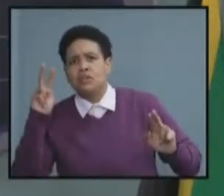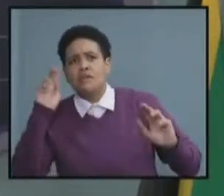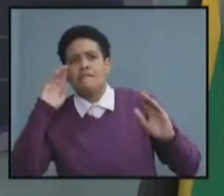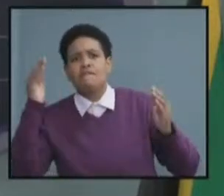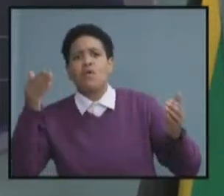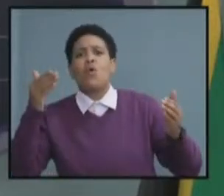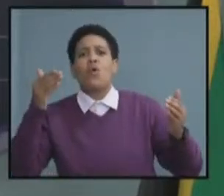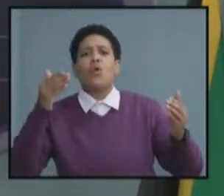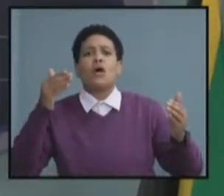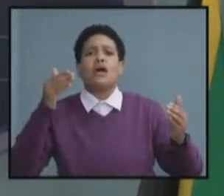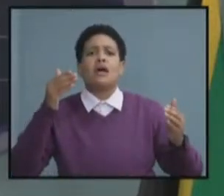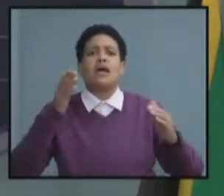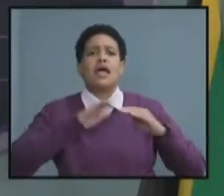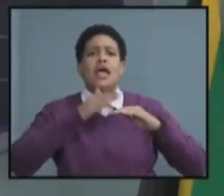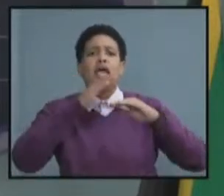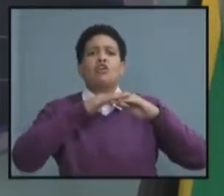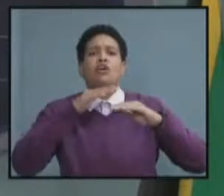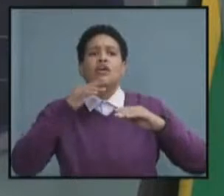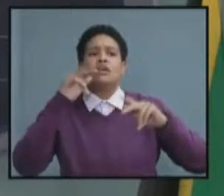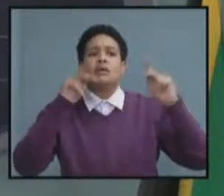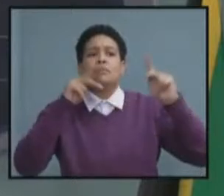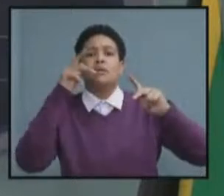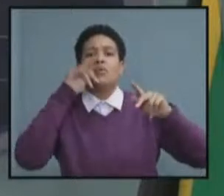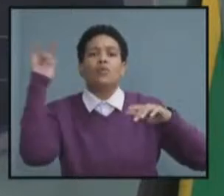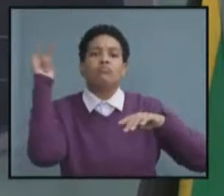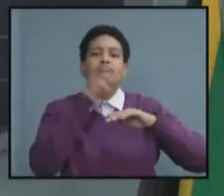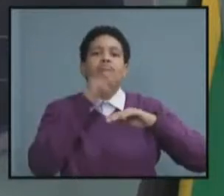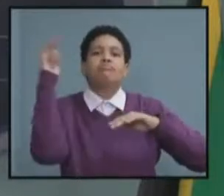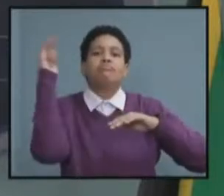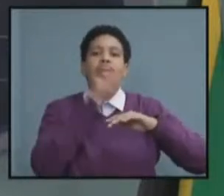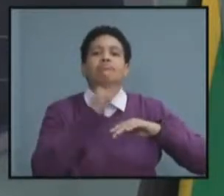focus on increasing the pace